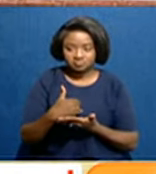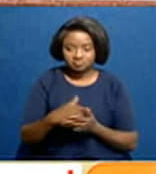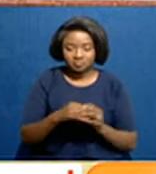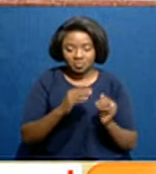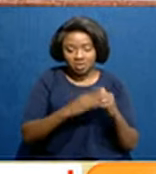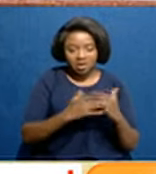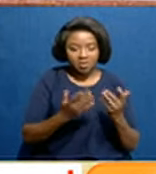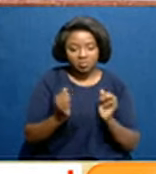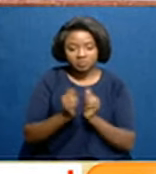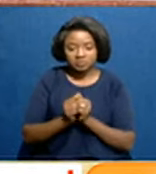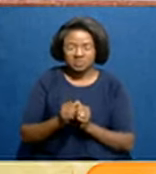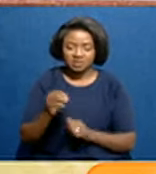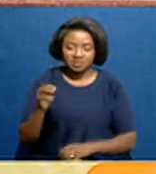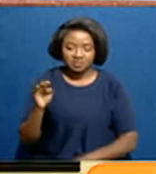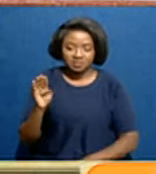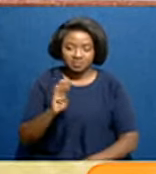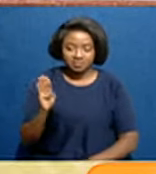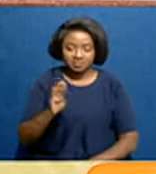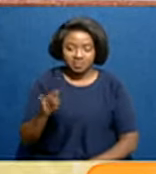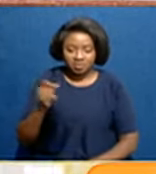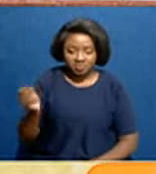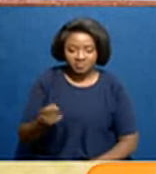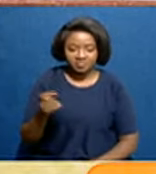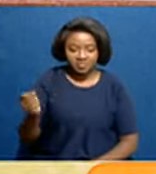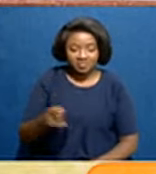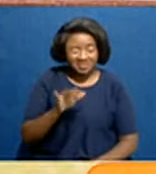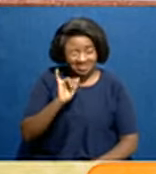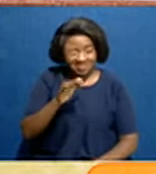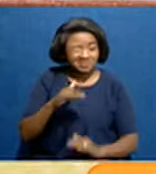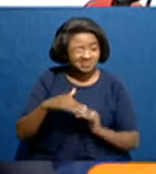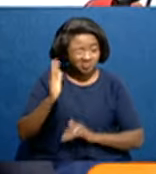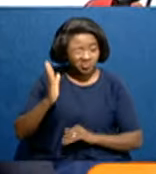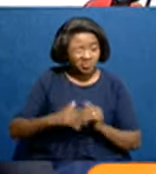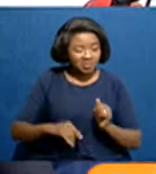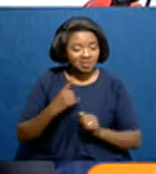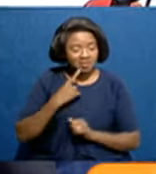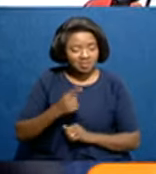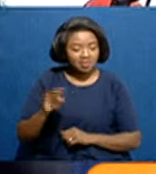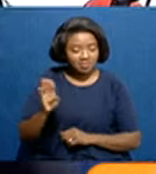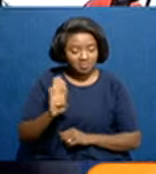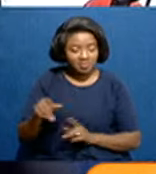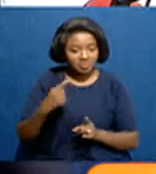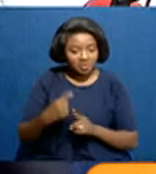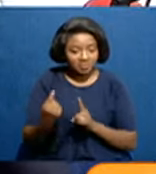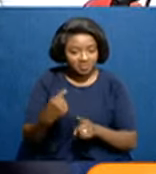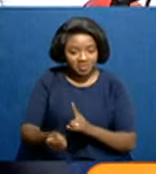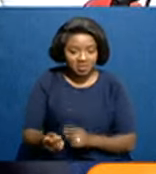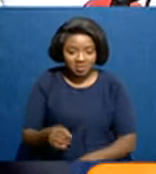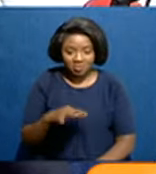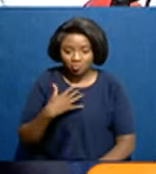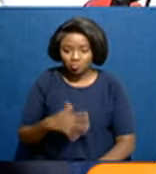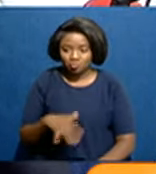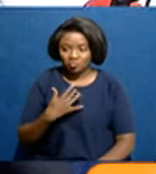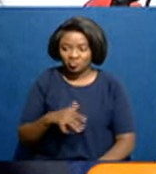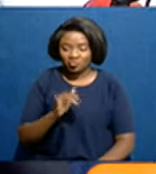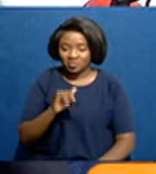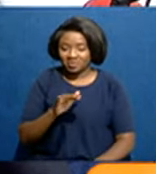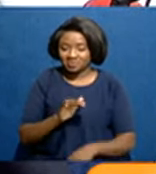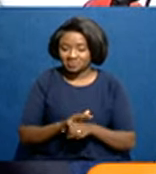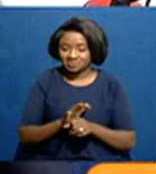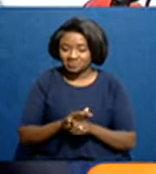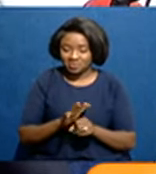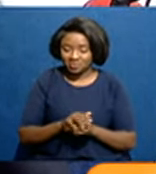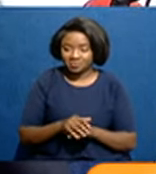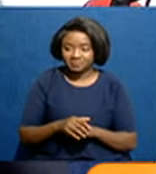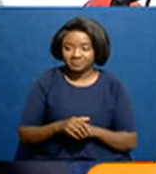10 billion. A month? Yes. That's more than 100 billion a year? Correct. Whew. Okay, in terms